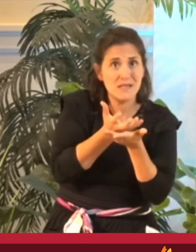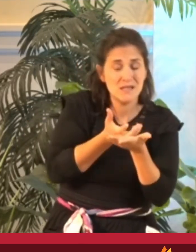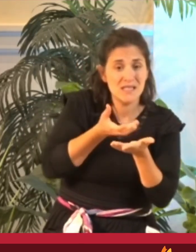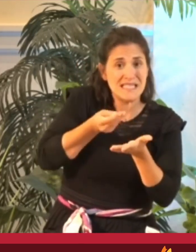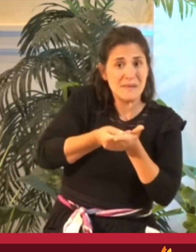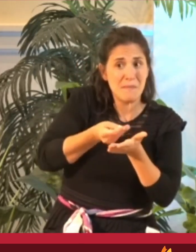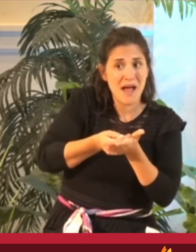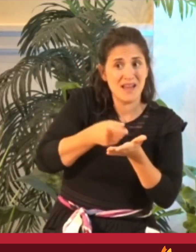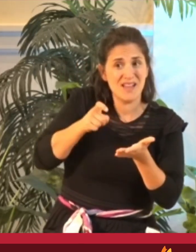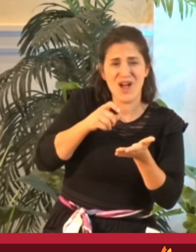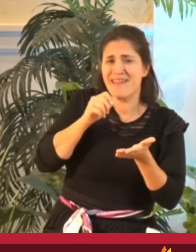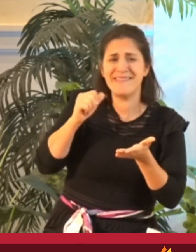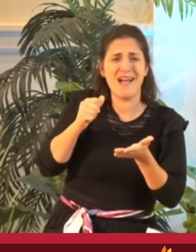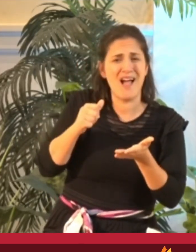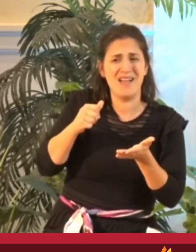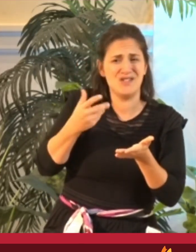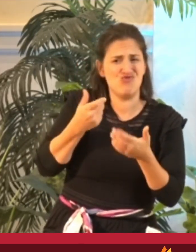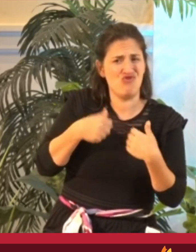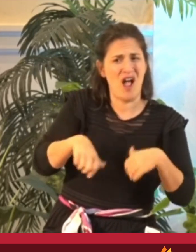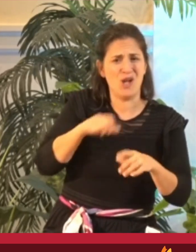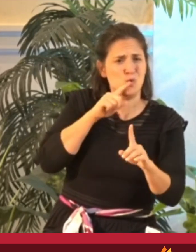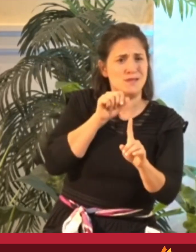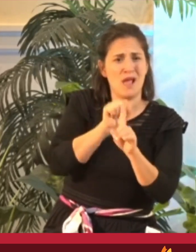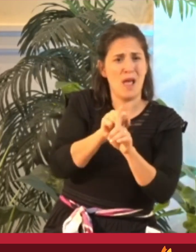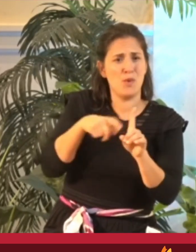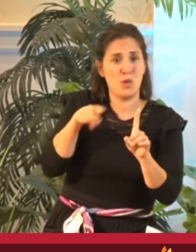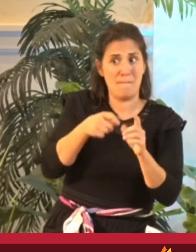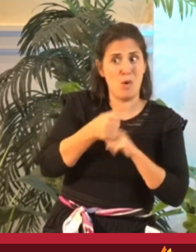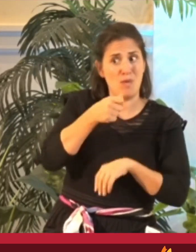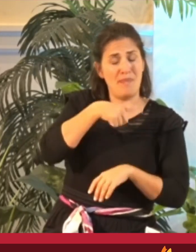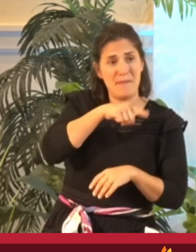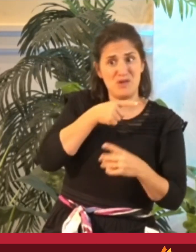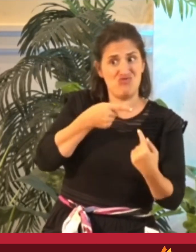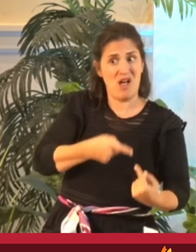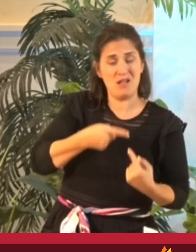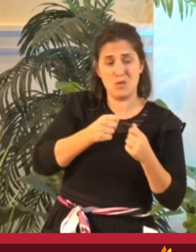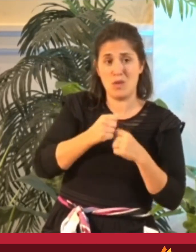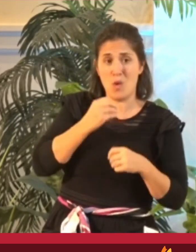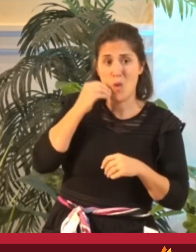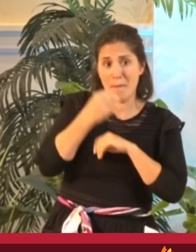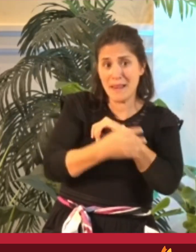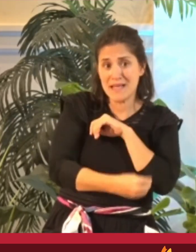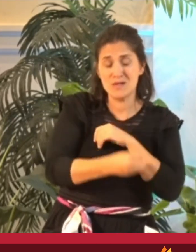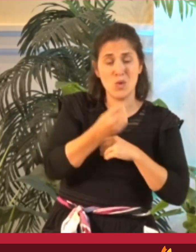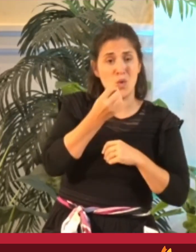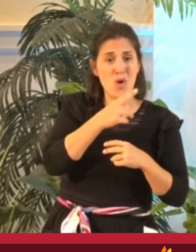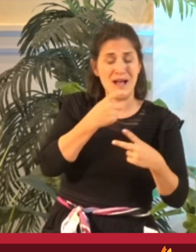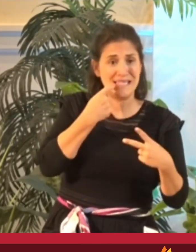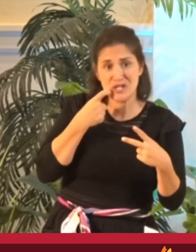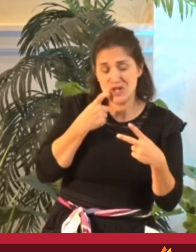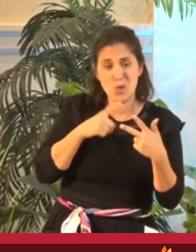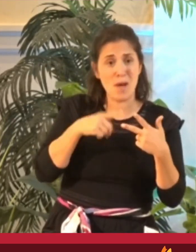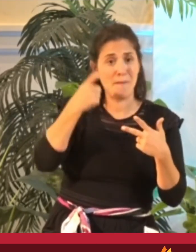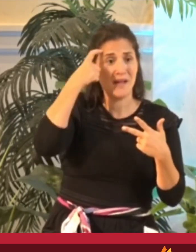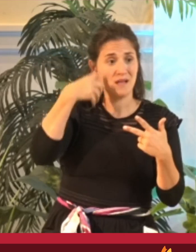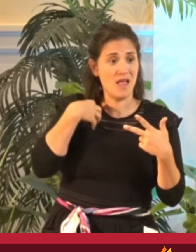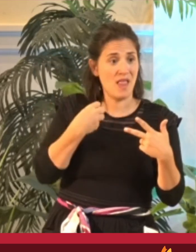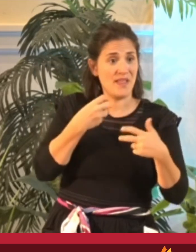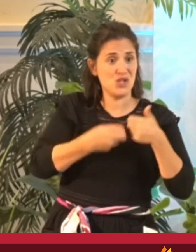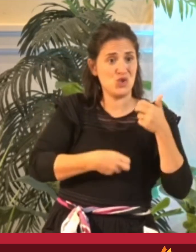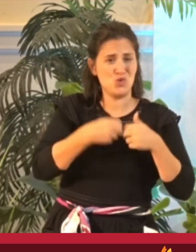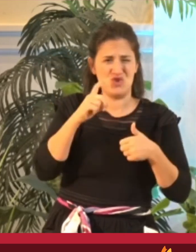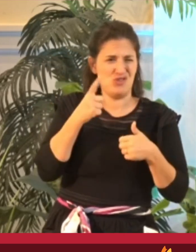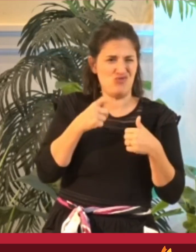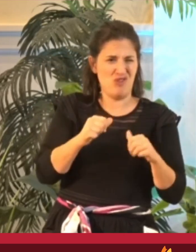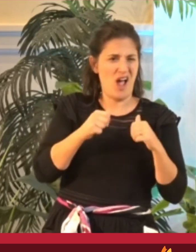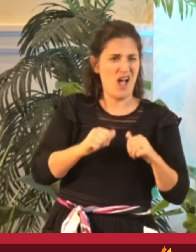Many are struggling with homelessness, mental health issues, or addiction, just trying to